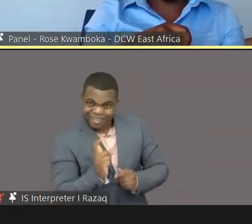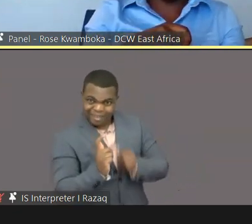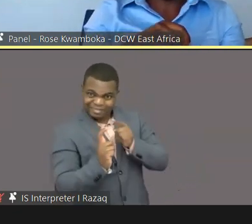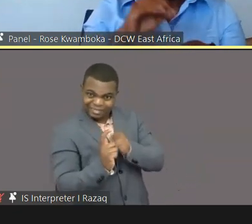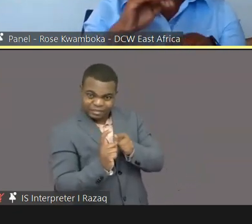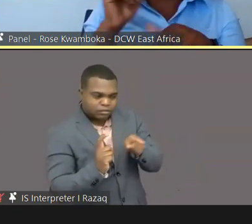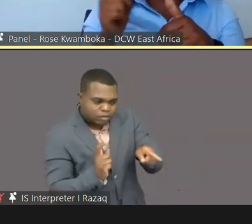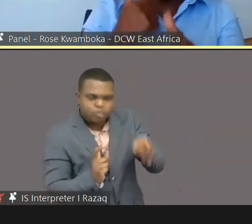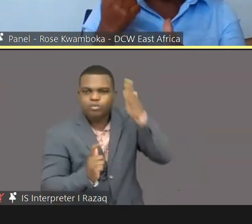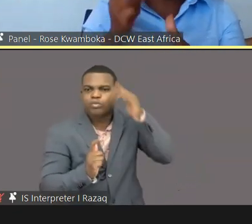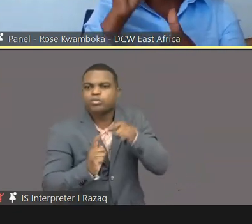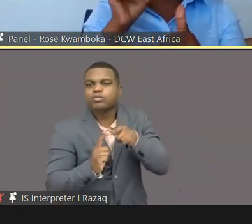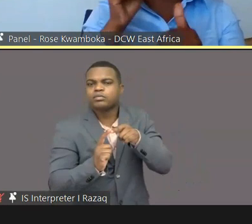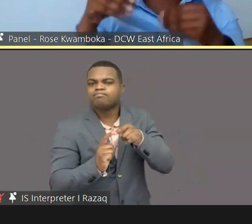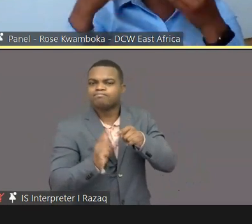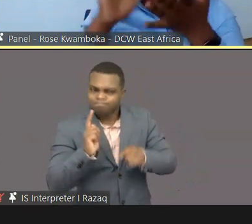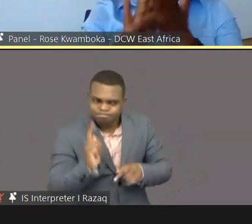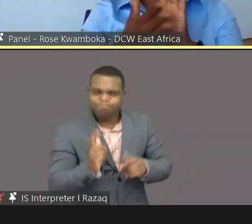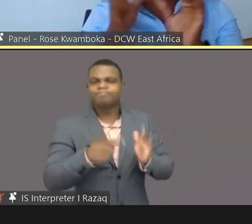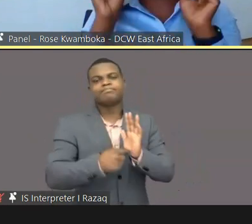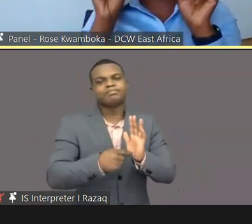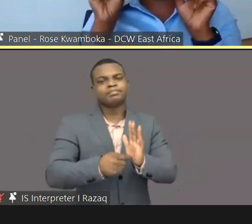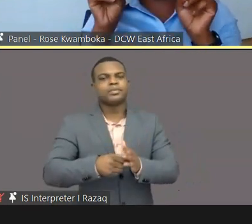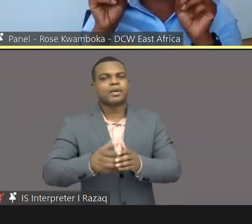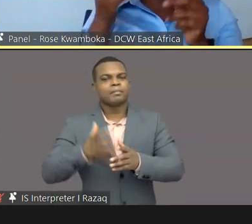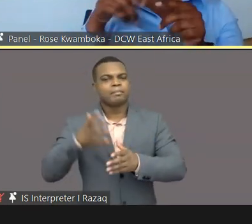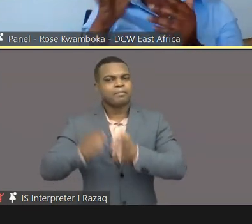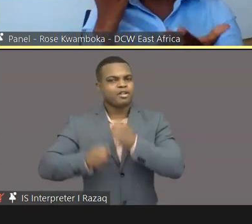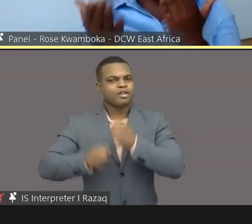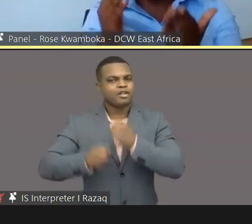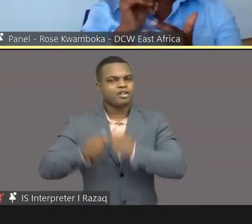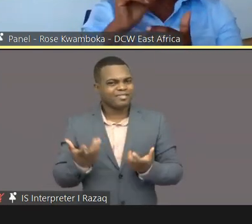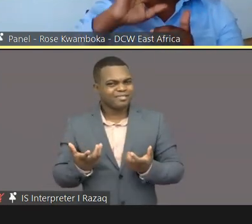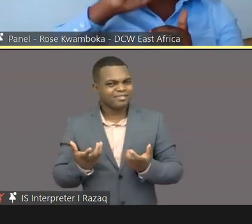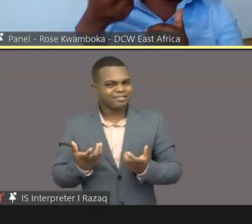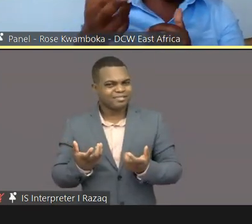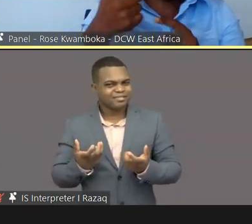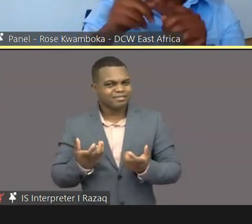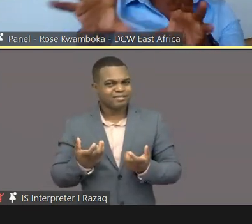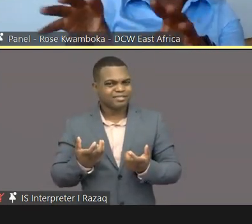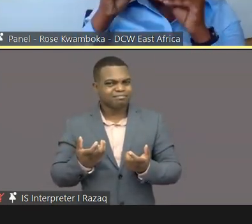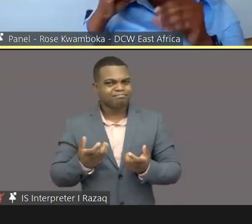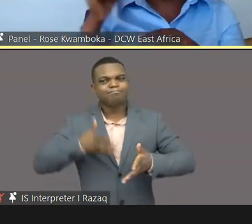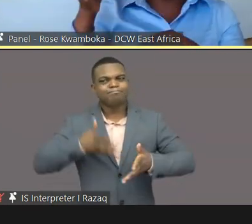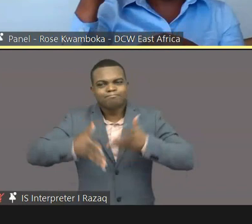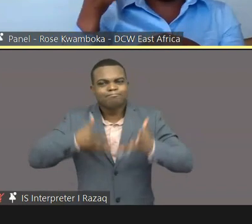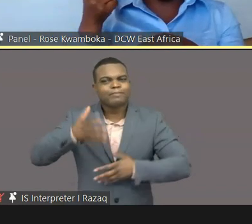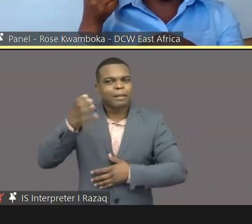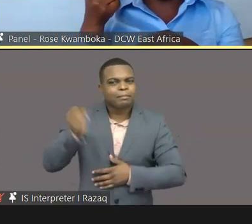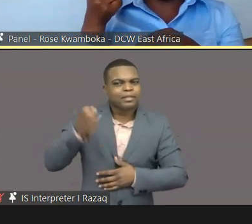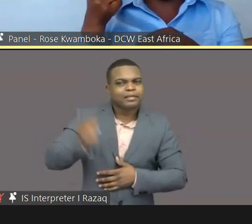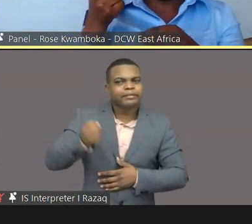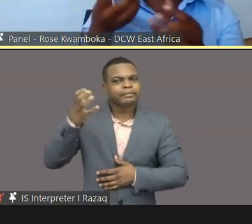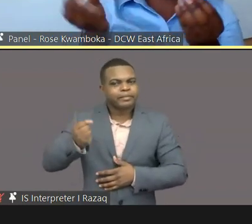time. At first, they will give you empty stares. They may not respond, but they will